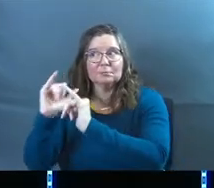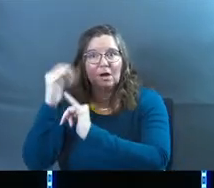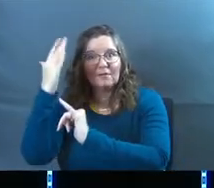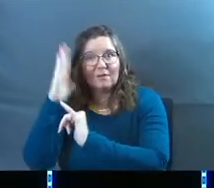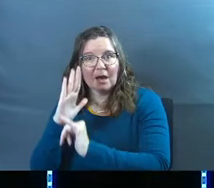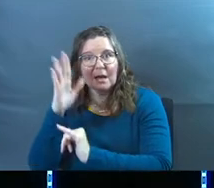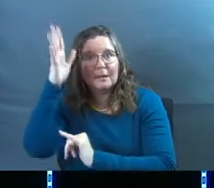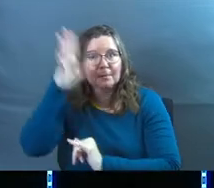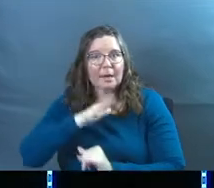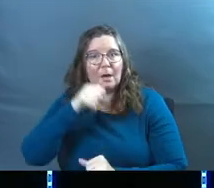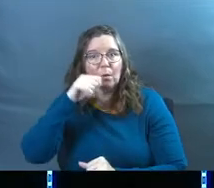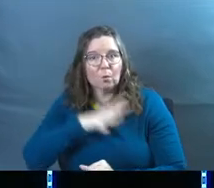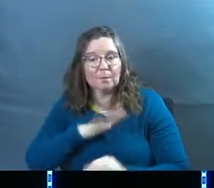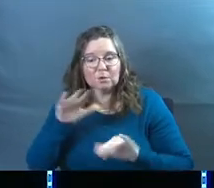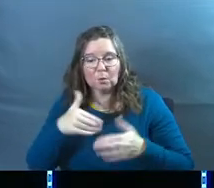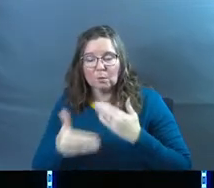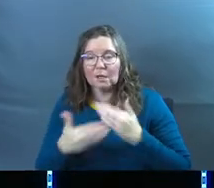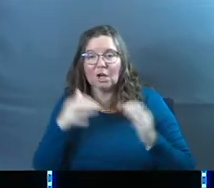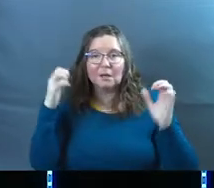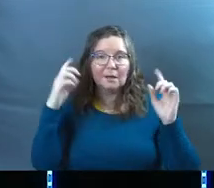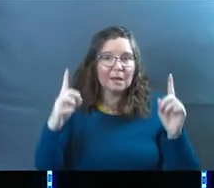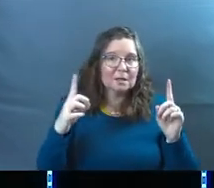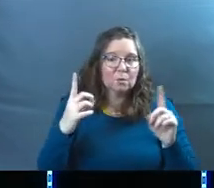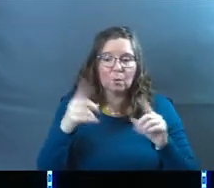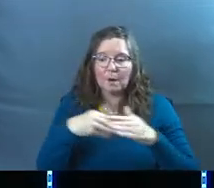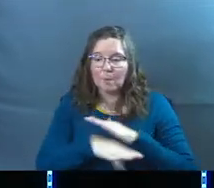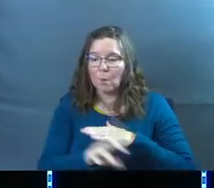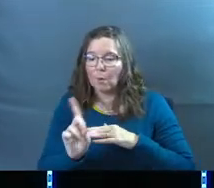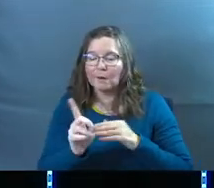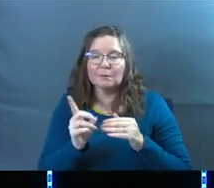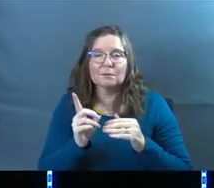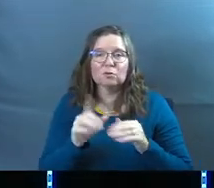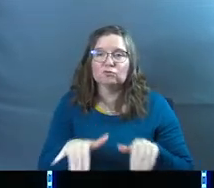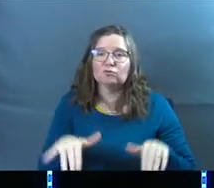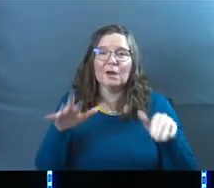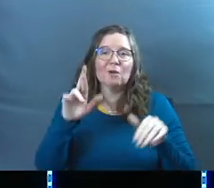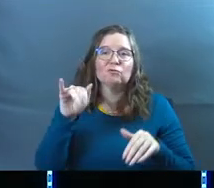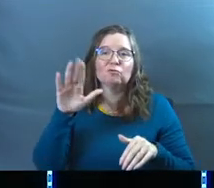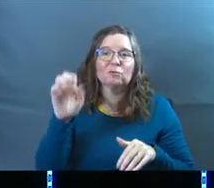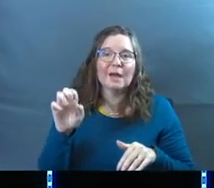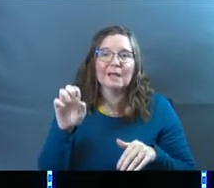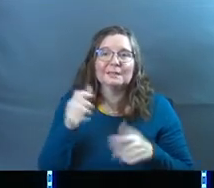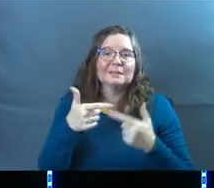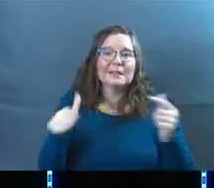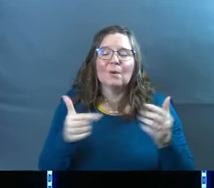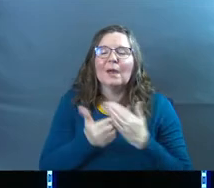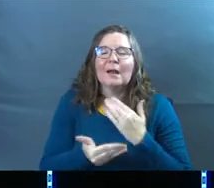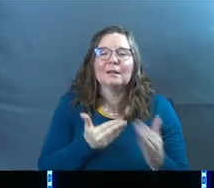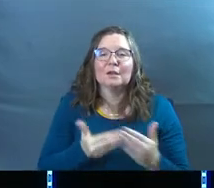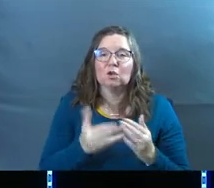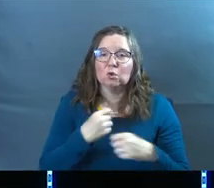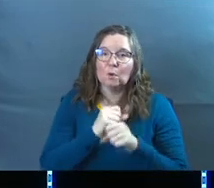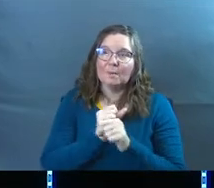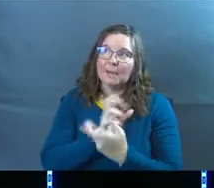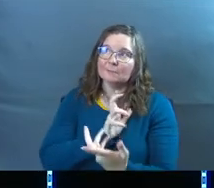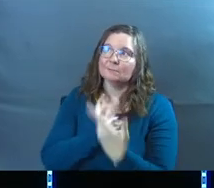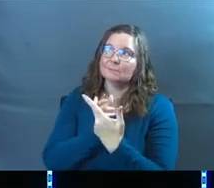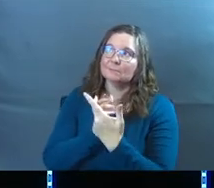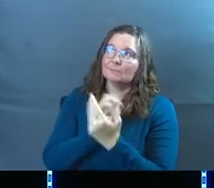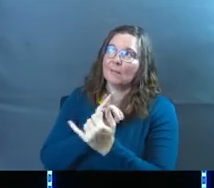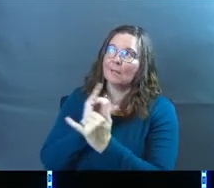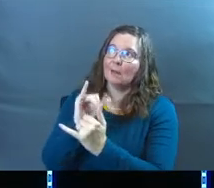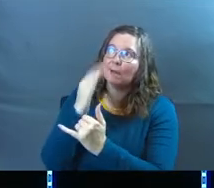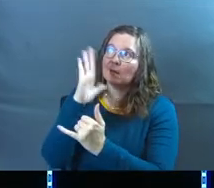man, woman, child, regardless of your education, where you're born, race, creed, anything, you're made in the image of God. You